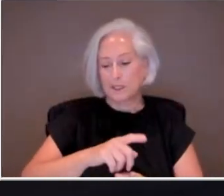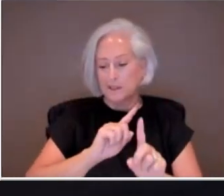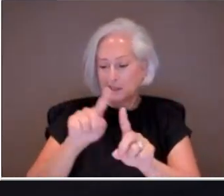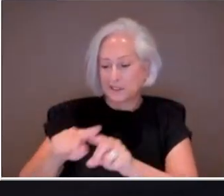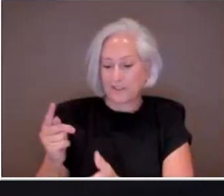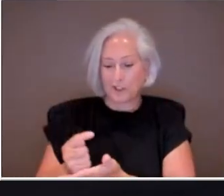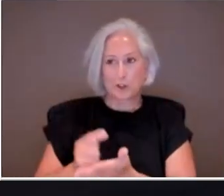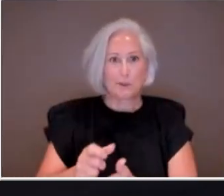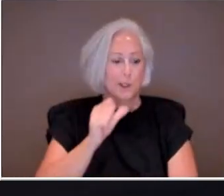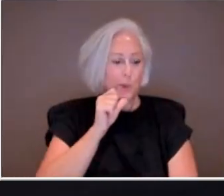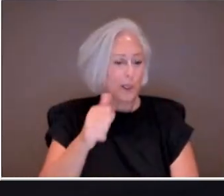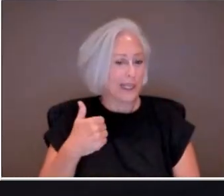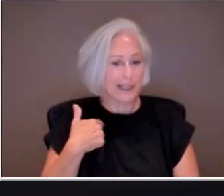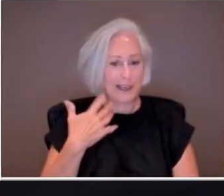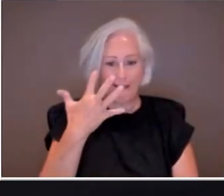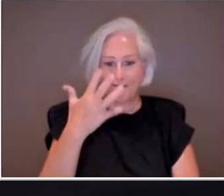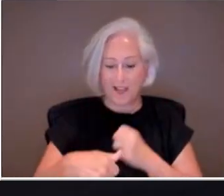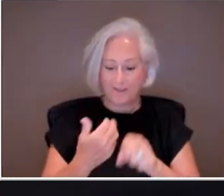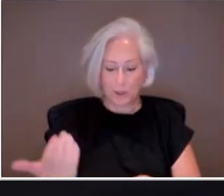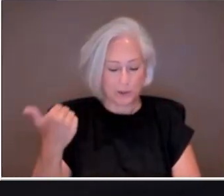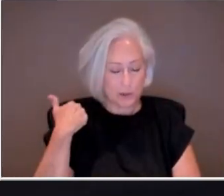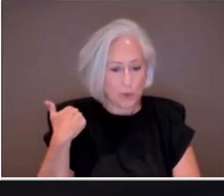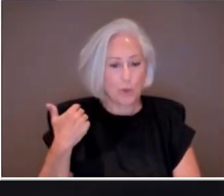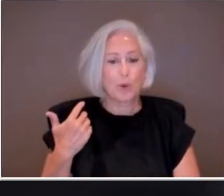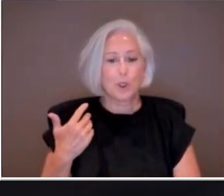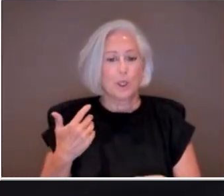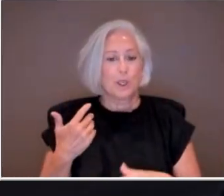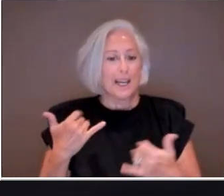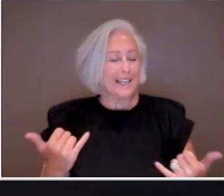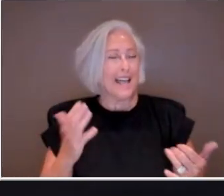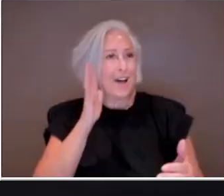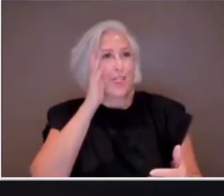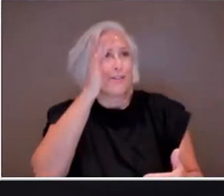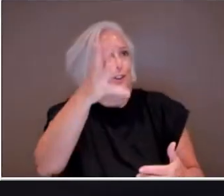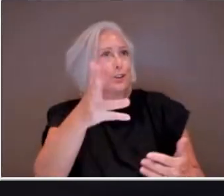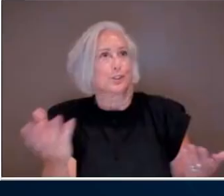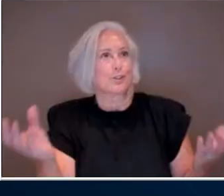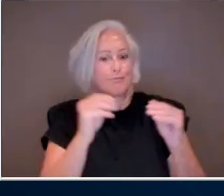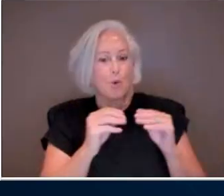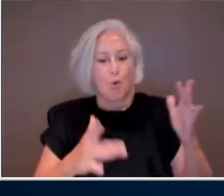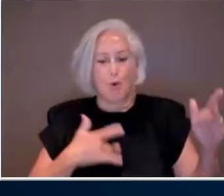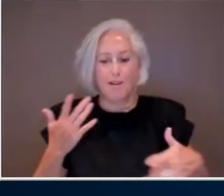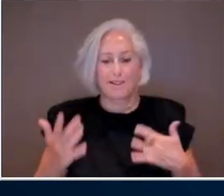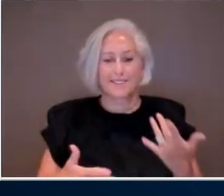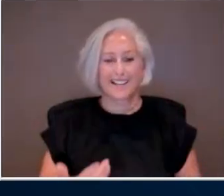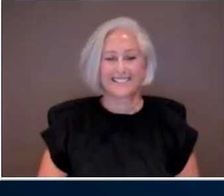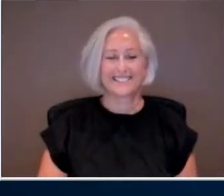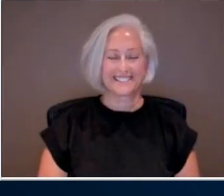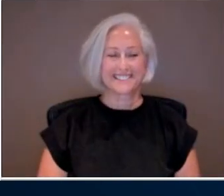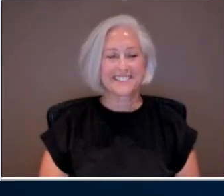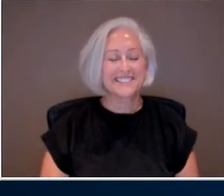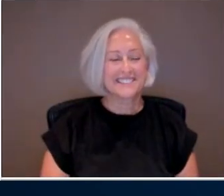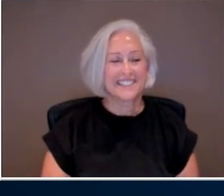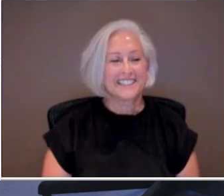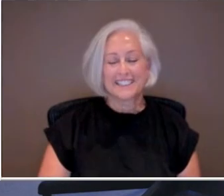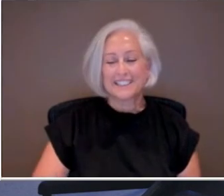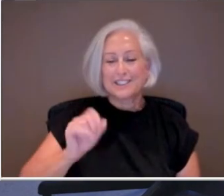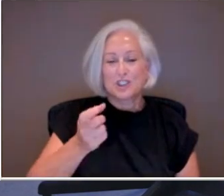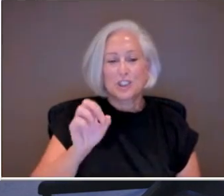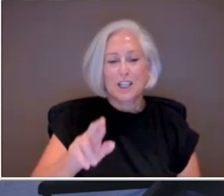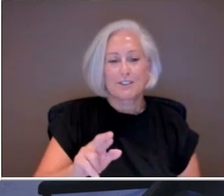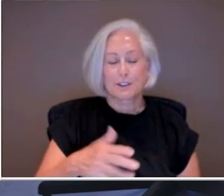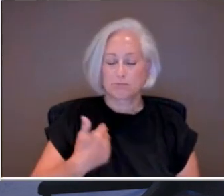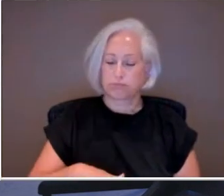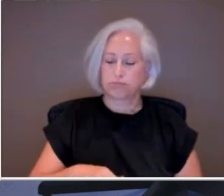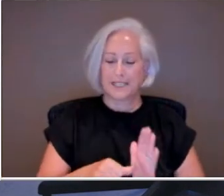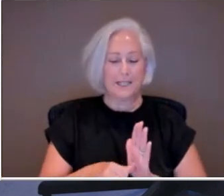even 5 or 10 years ago. So, and I think the future is even brighter. Jennifer, it's so impressive talking to you, even just meeting you